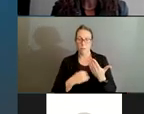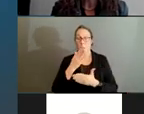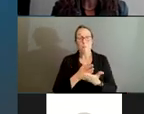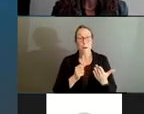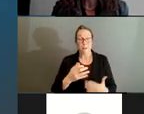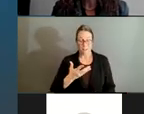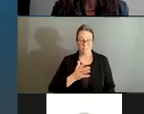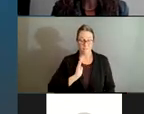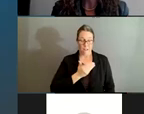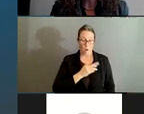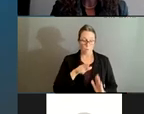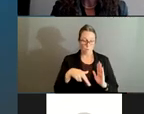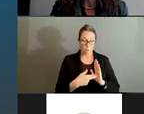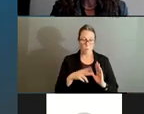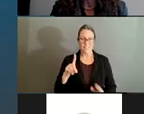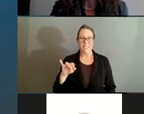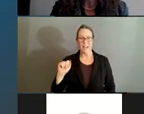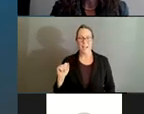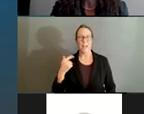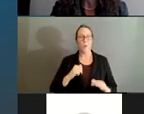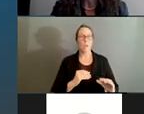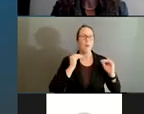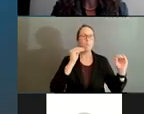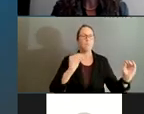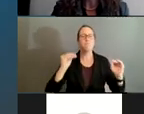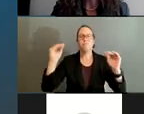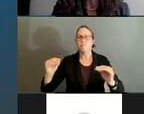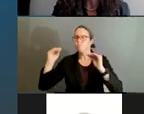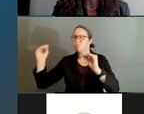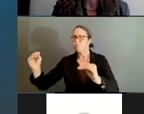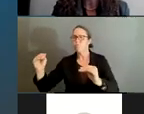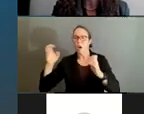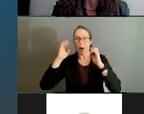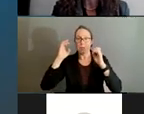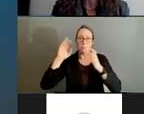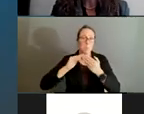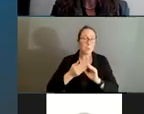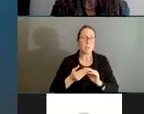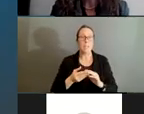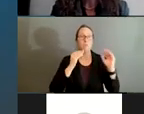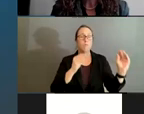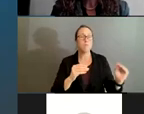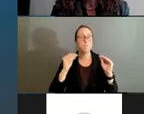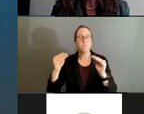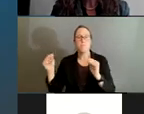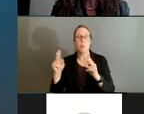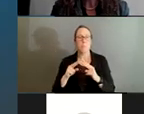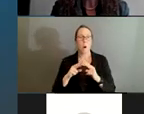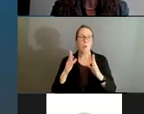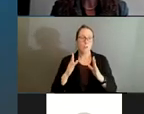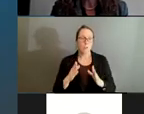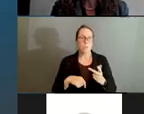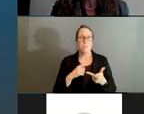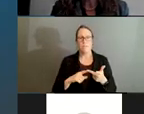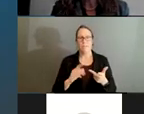we have been educating the community, we've been educating partners, we've been educating our FEMA staff as